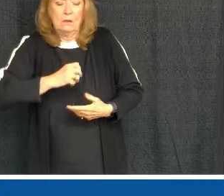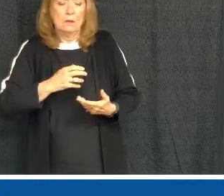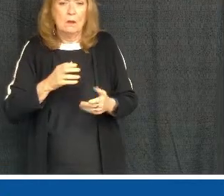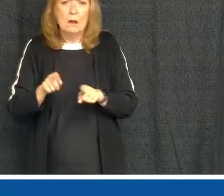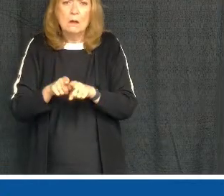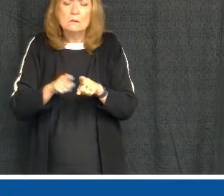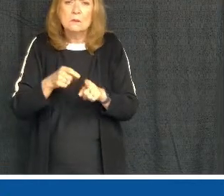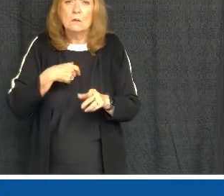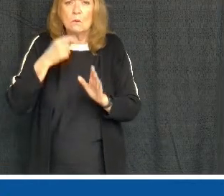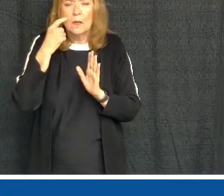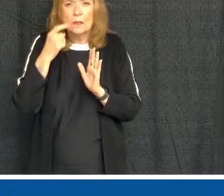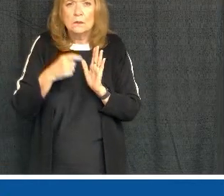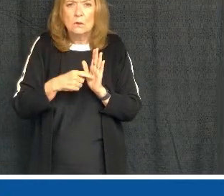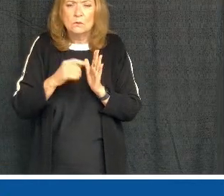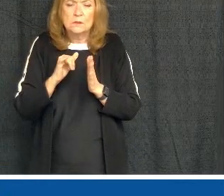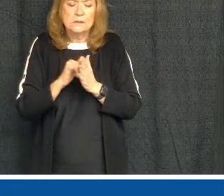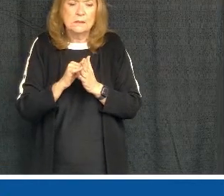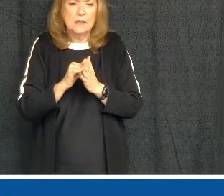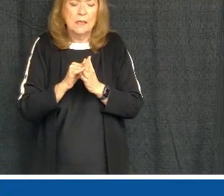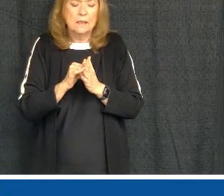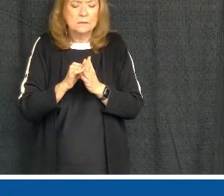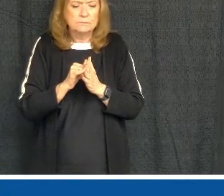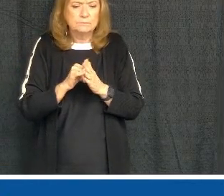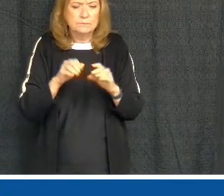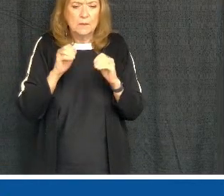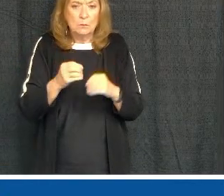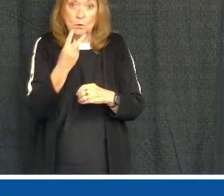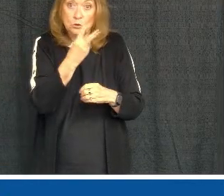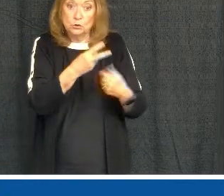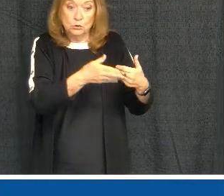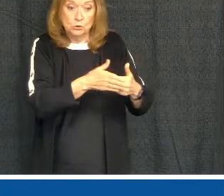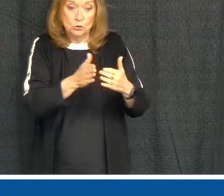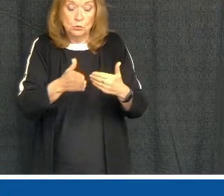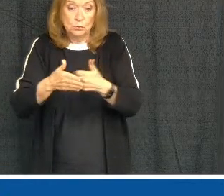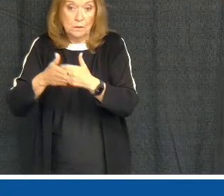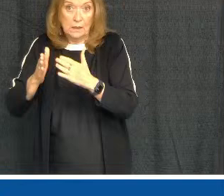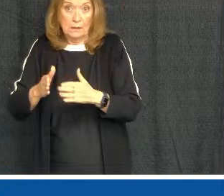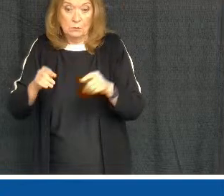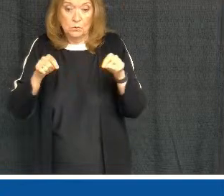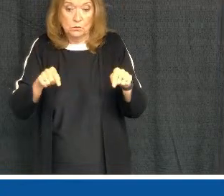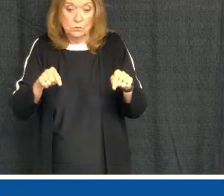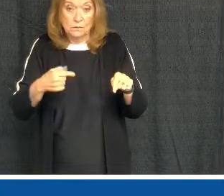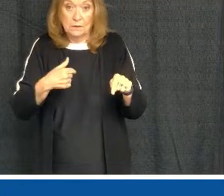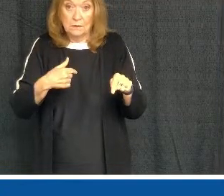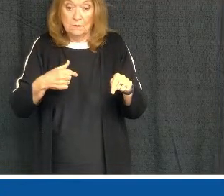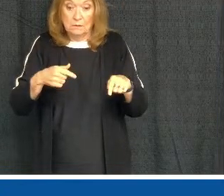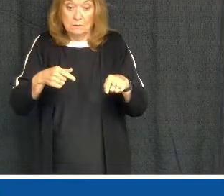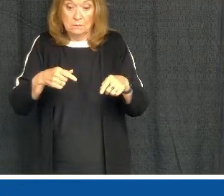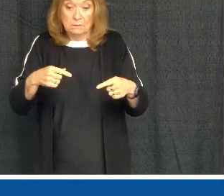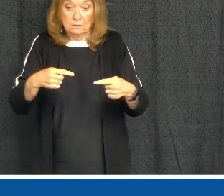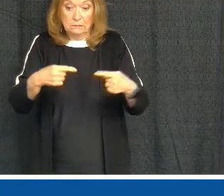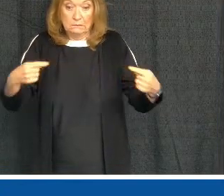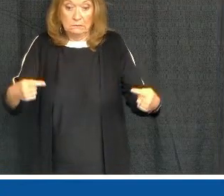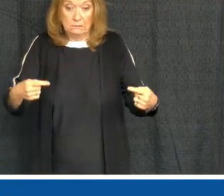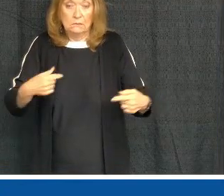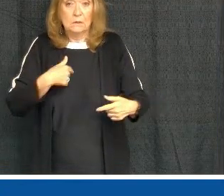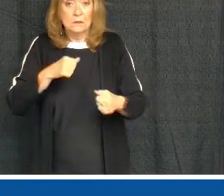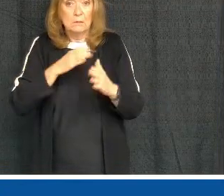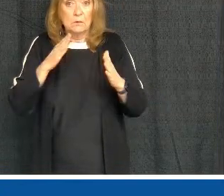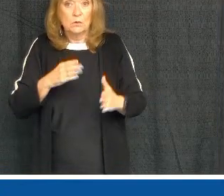also noticed that it put two neighbors at a divide, and me being a Christian, thou love thy